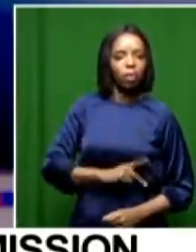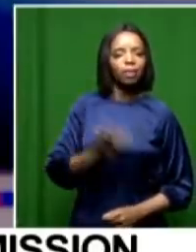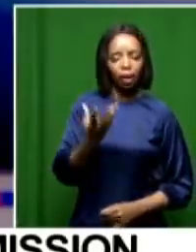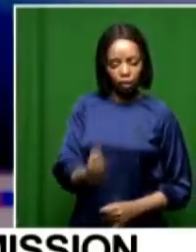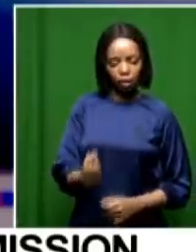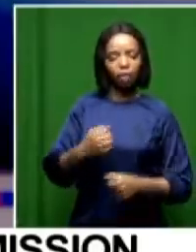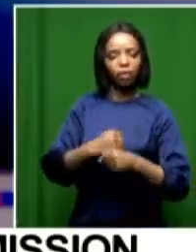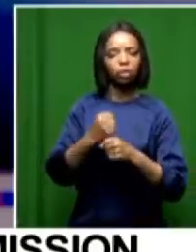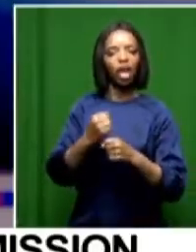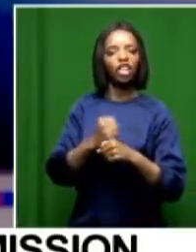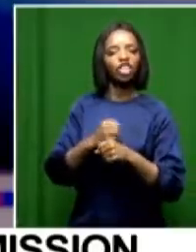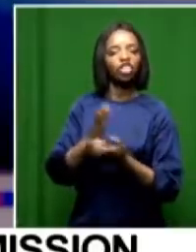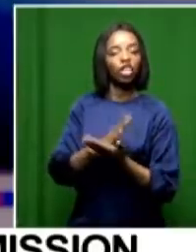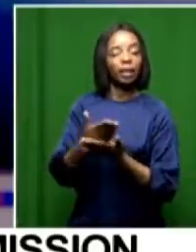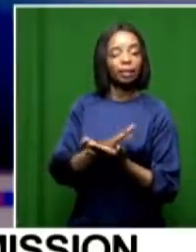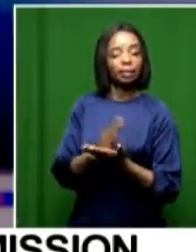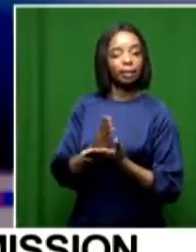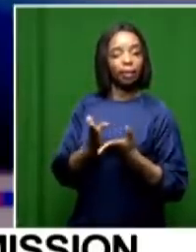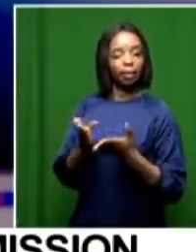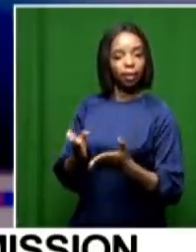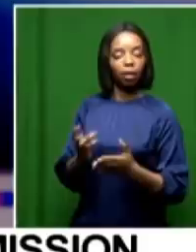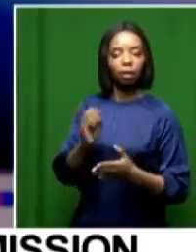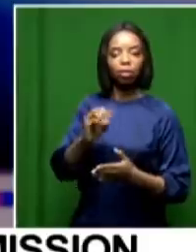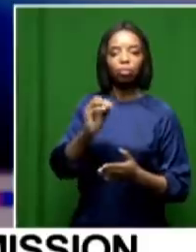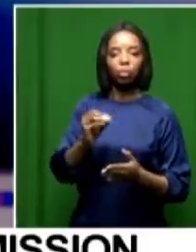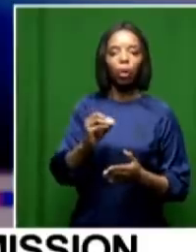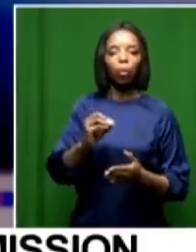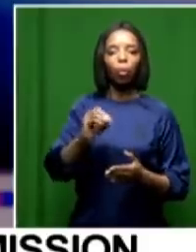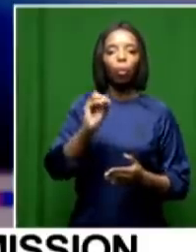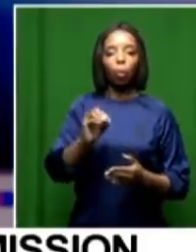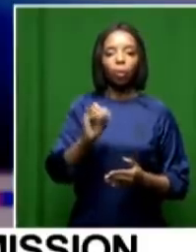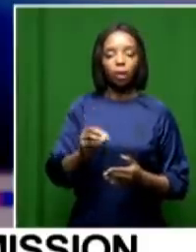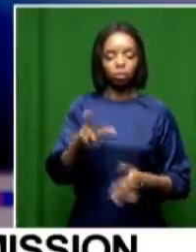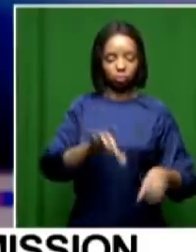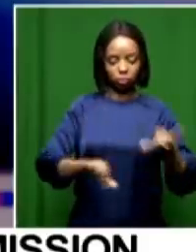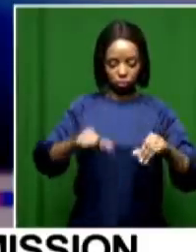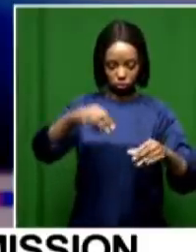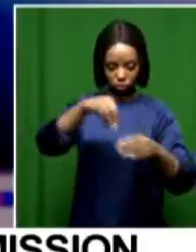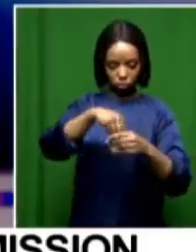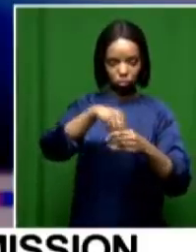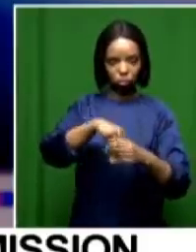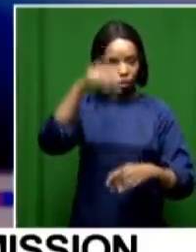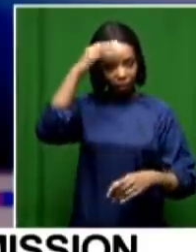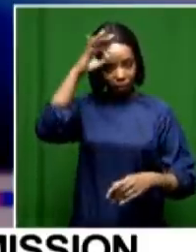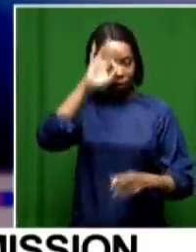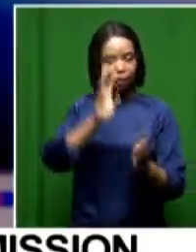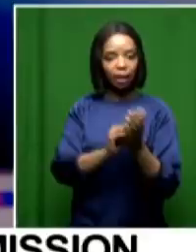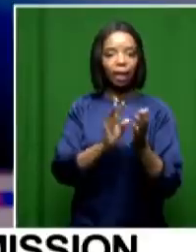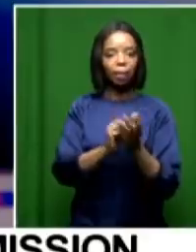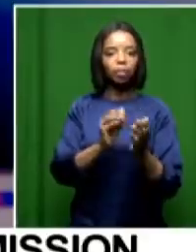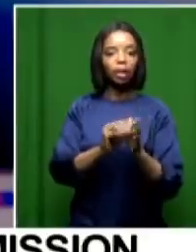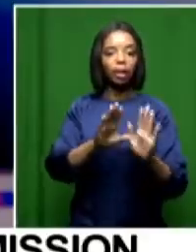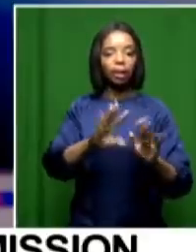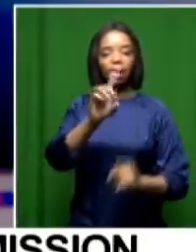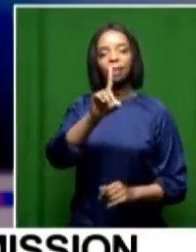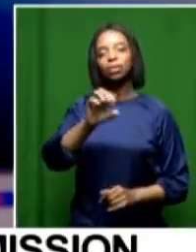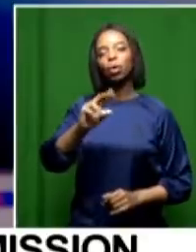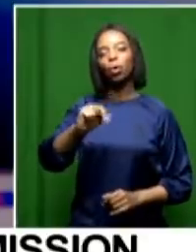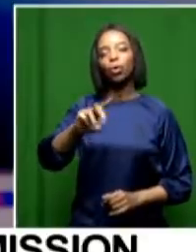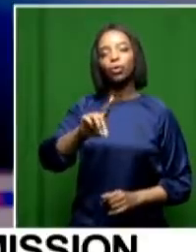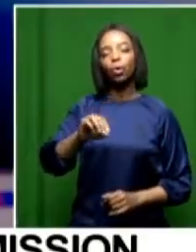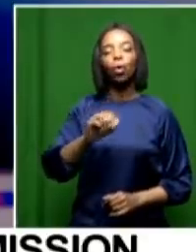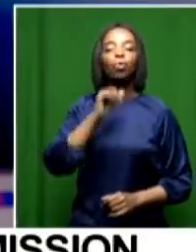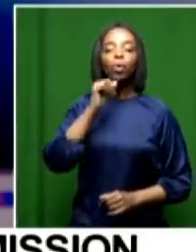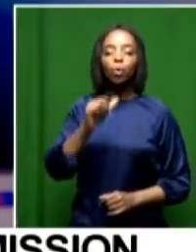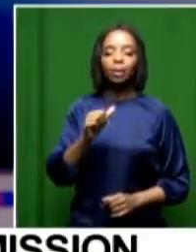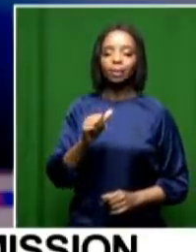of Eskom, which has completely failed. So there's complete silence on this. The State of Capture Commission report of Zondo completely ignored the allegations